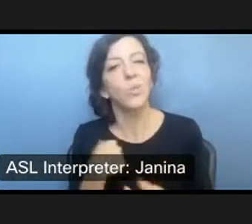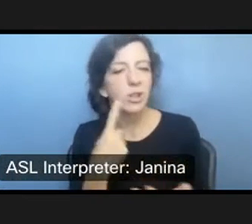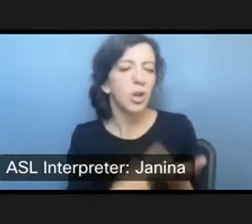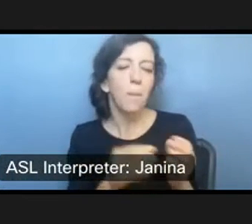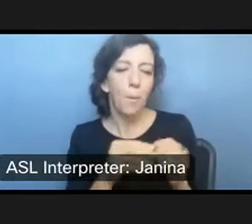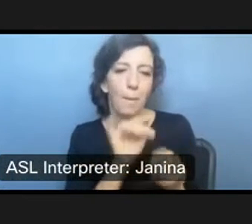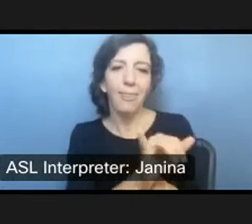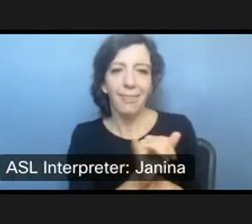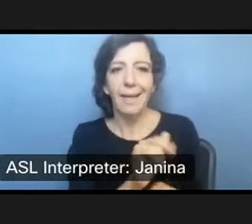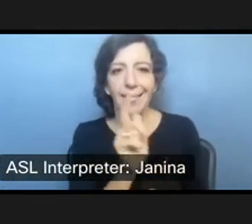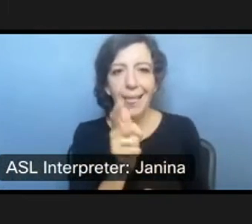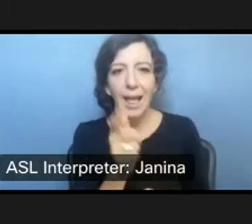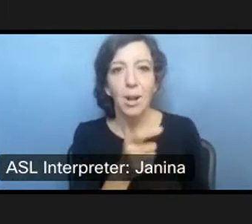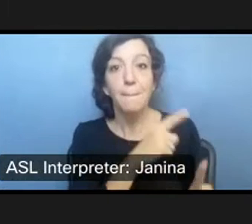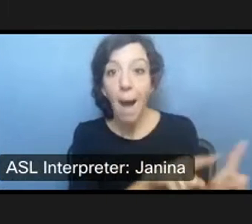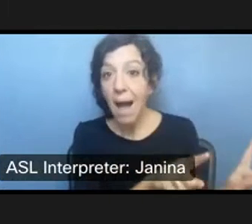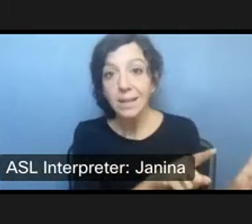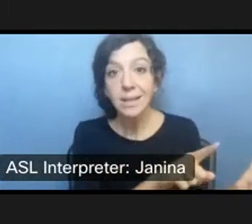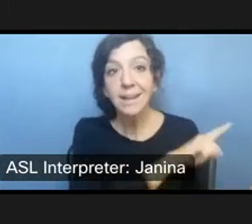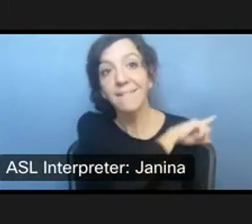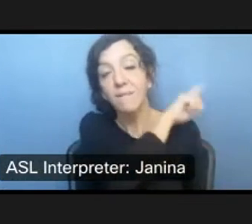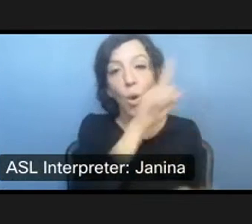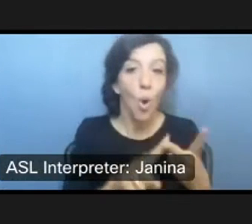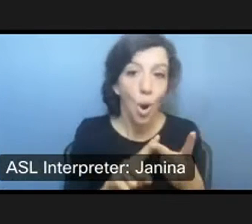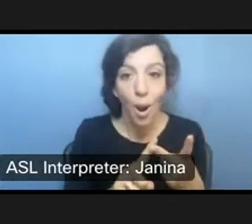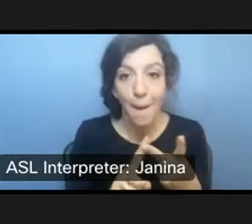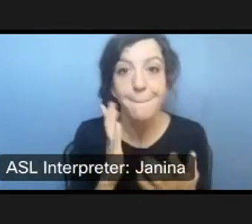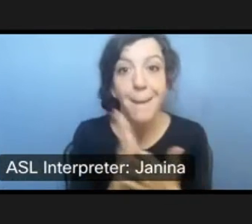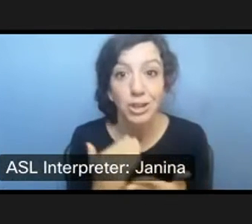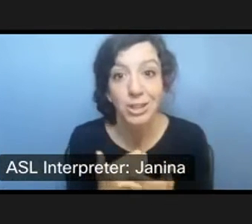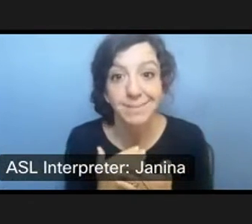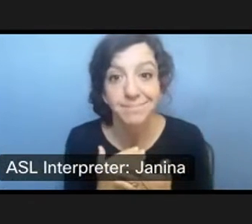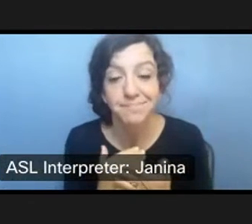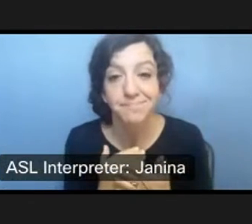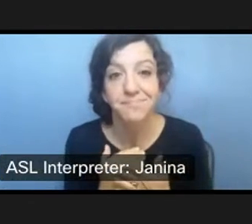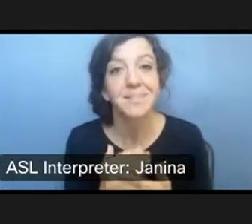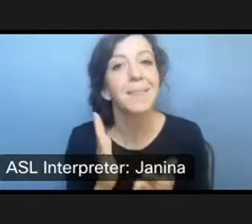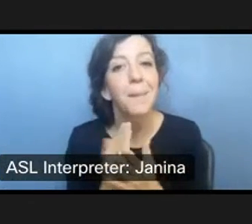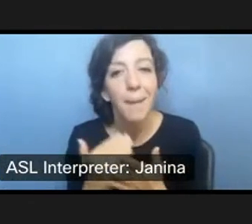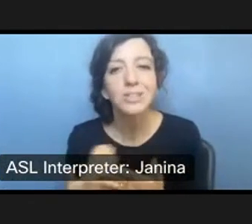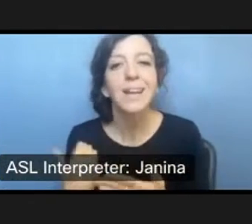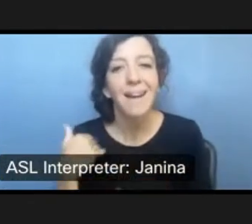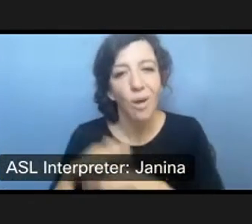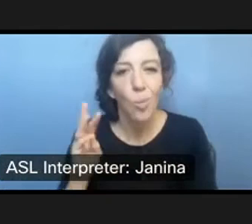that. In the budget stuff is in the side